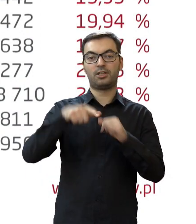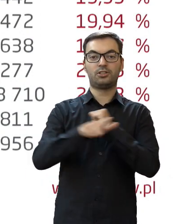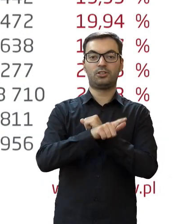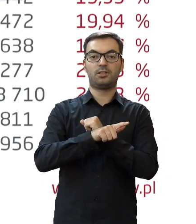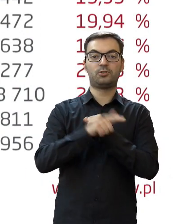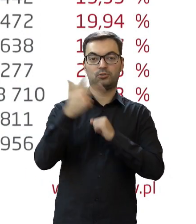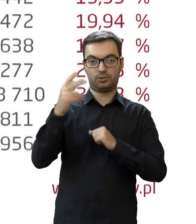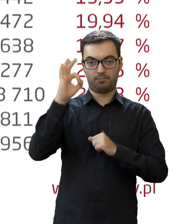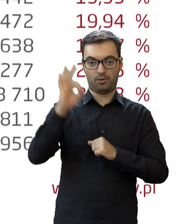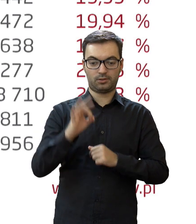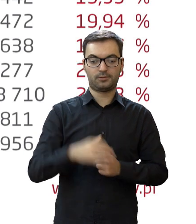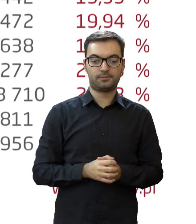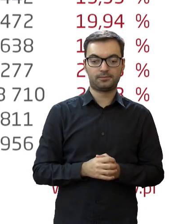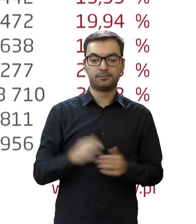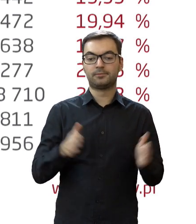Warsaw,